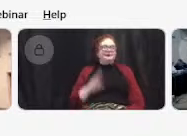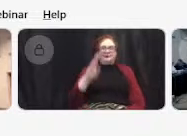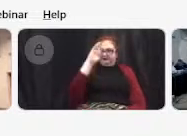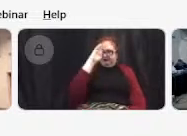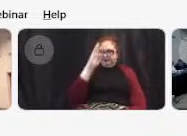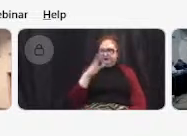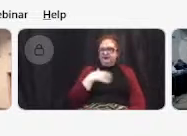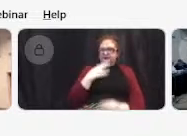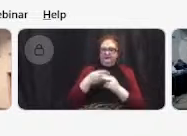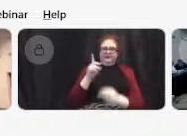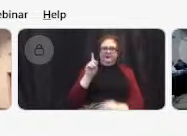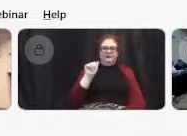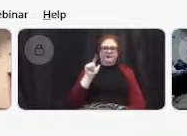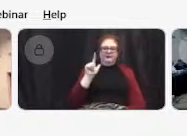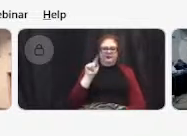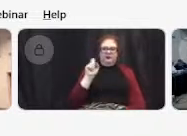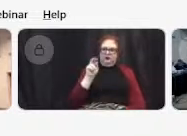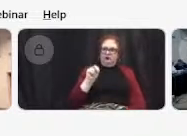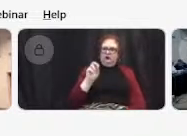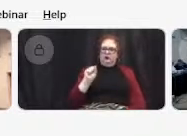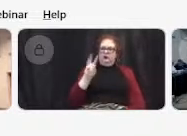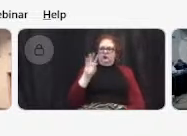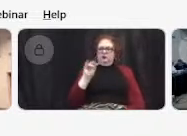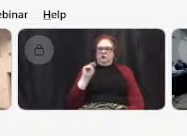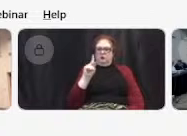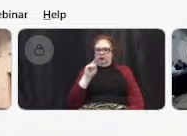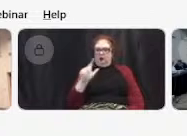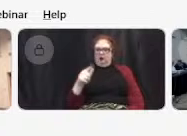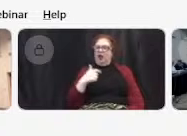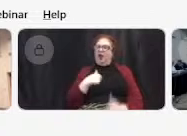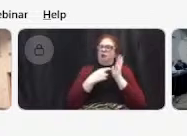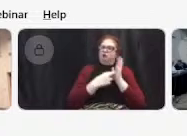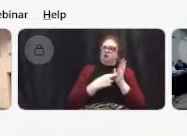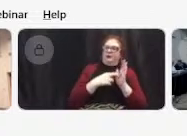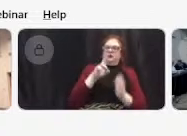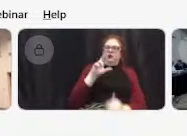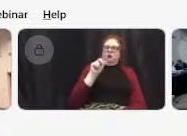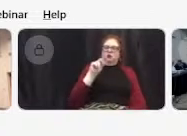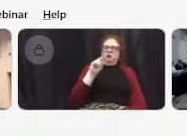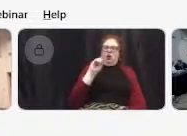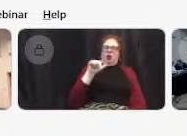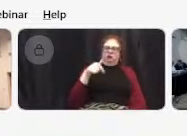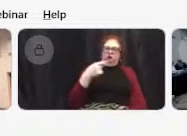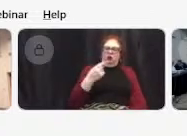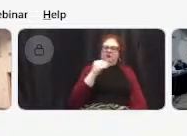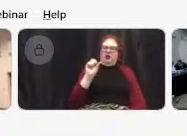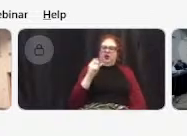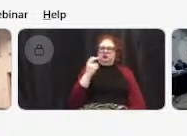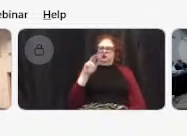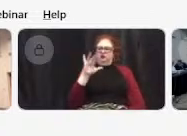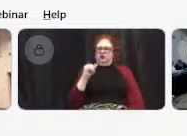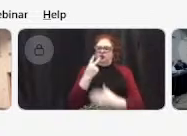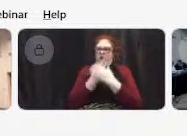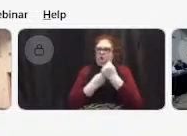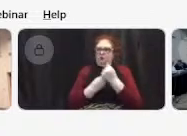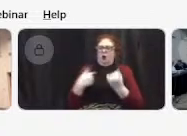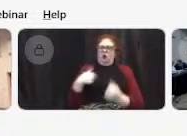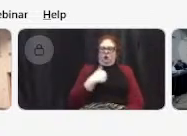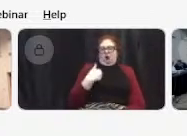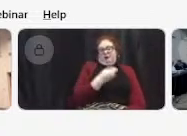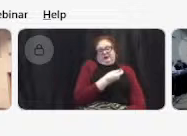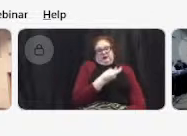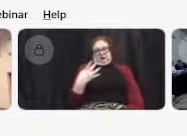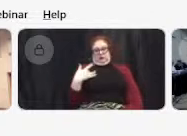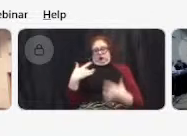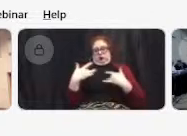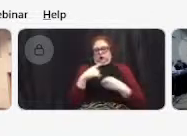Hello, my name is Dalton Swindell, and I represent Randolph and Sherry Baltz in this matter. We have several concerns about the application submitted to